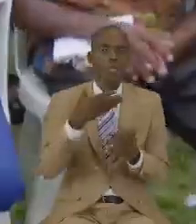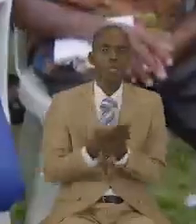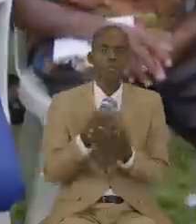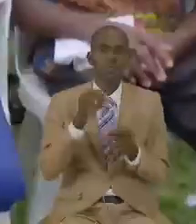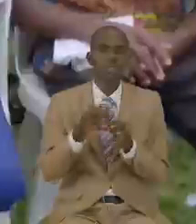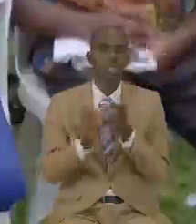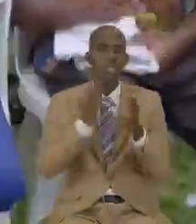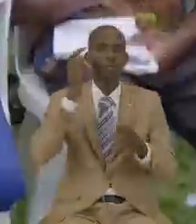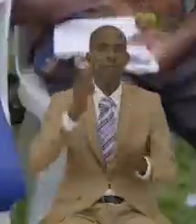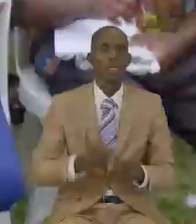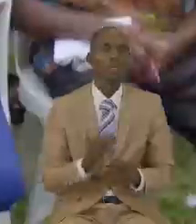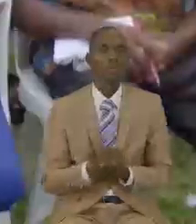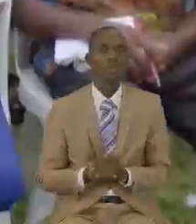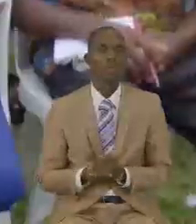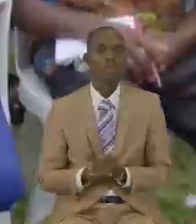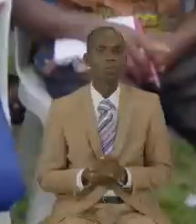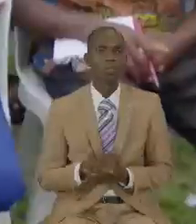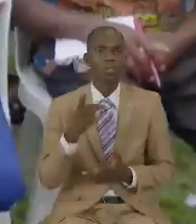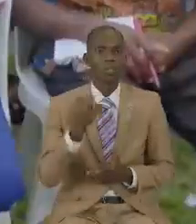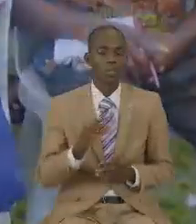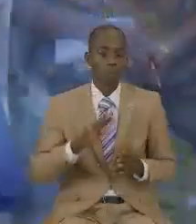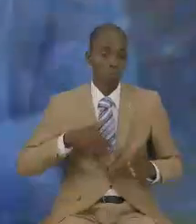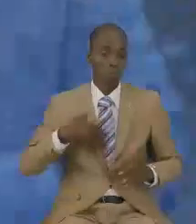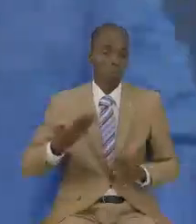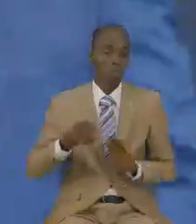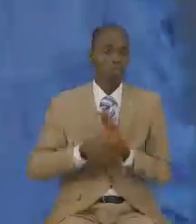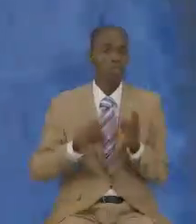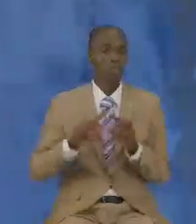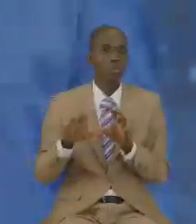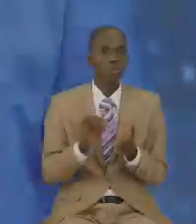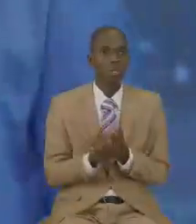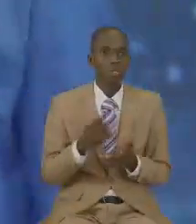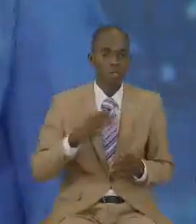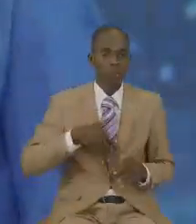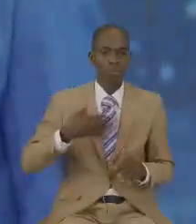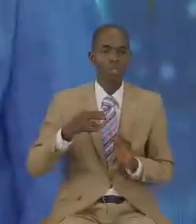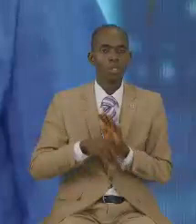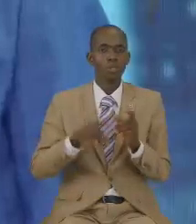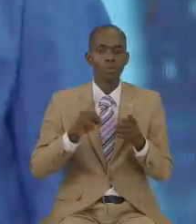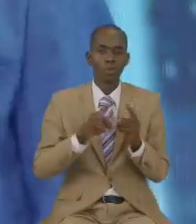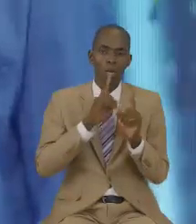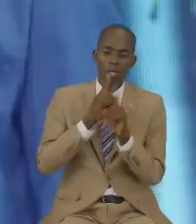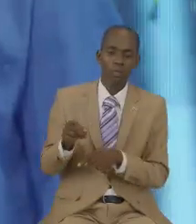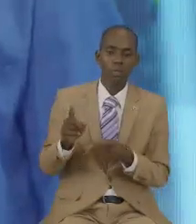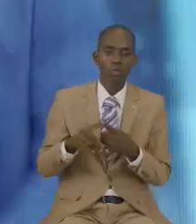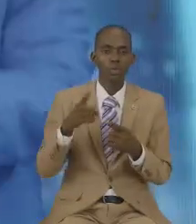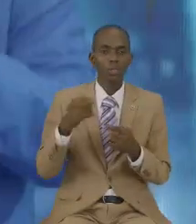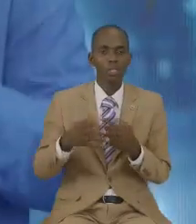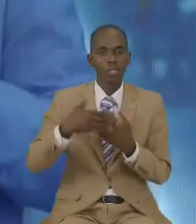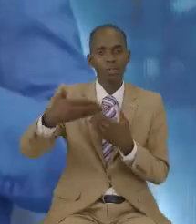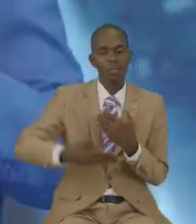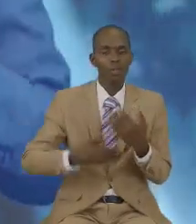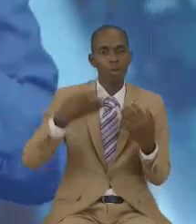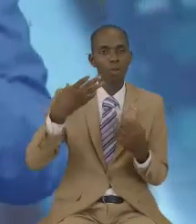in Jesus. The willingness to do that. The willingness to respond to the invitation of the God of